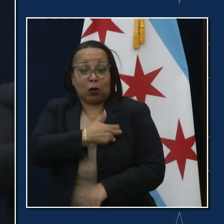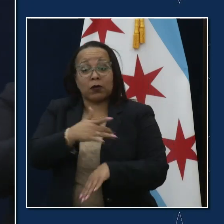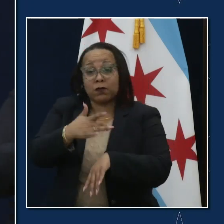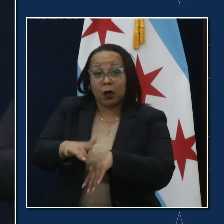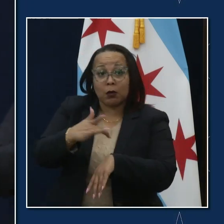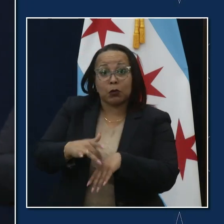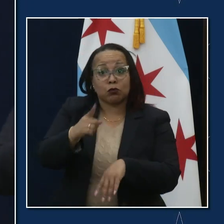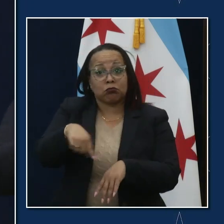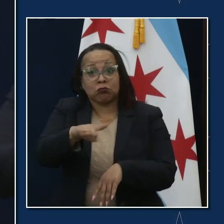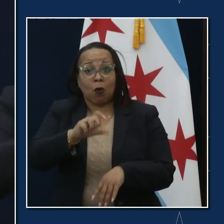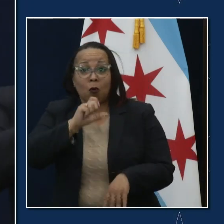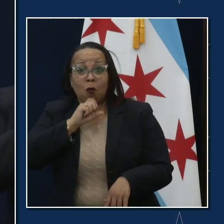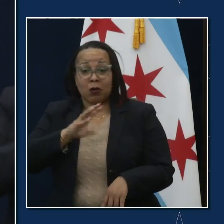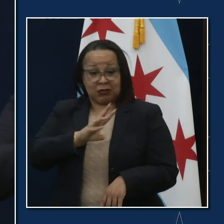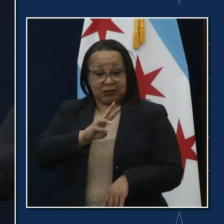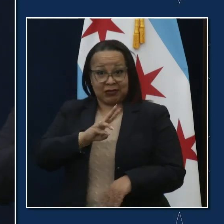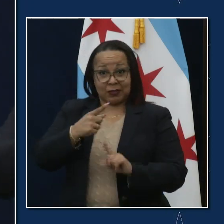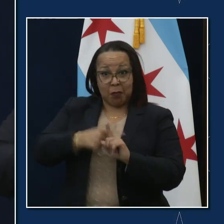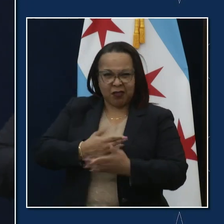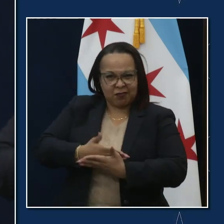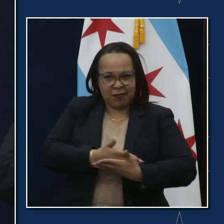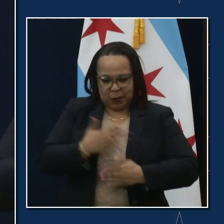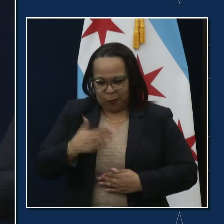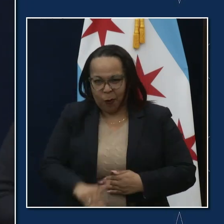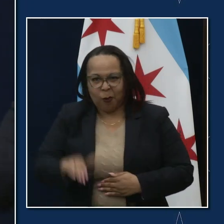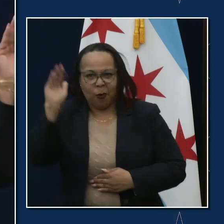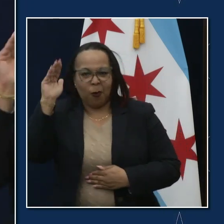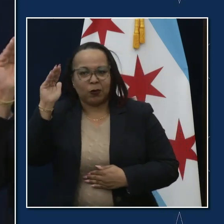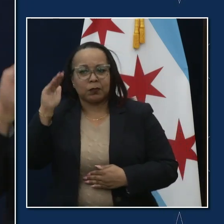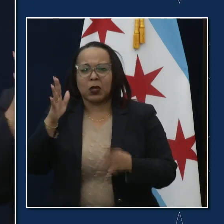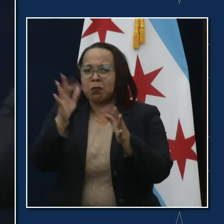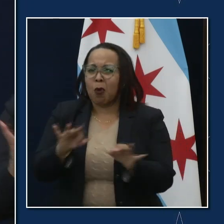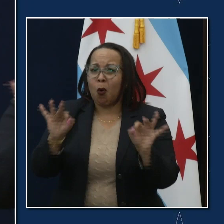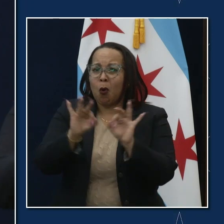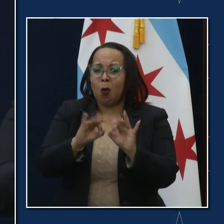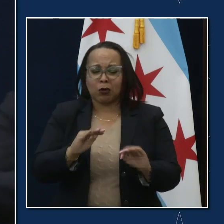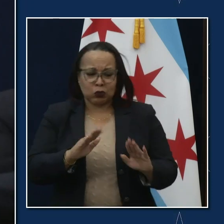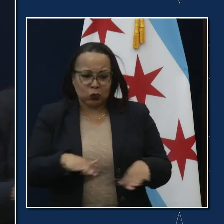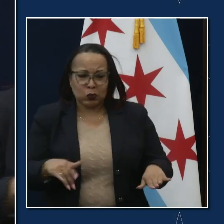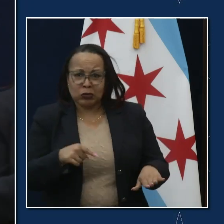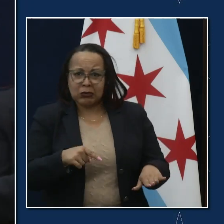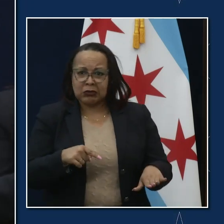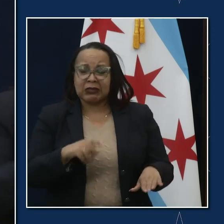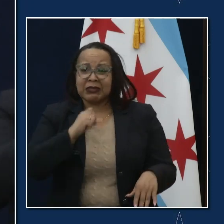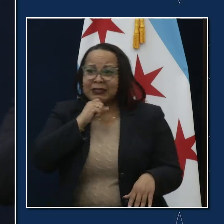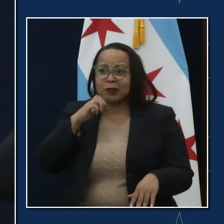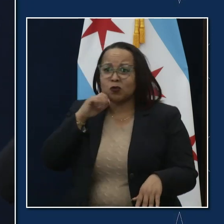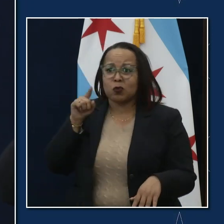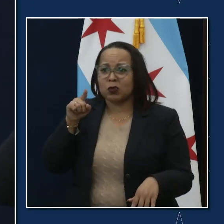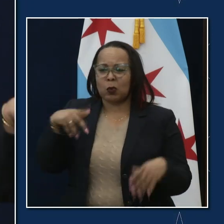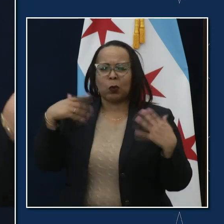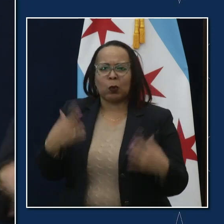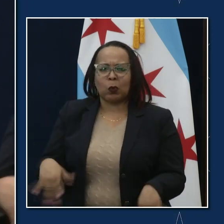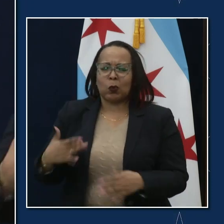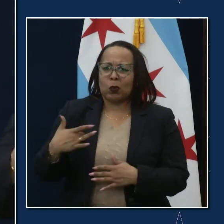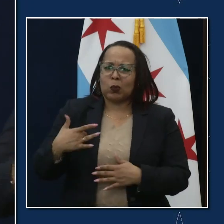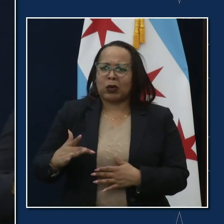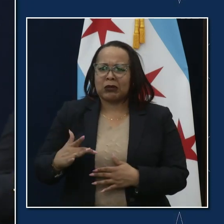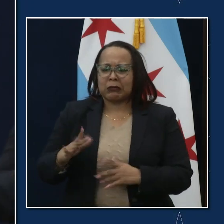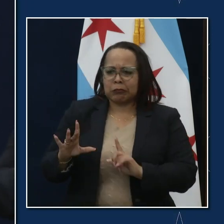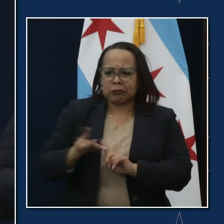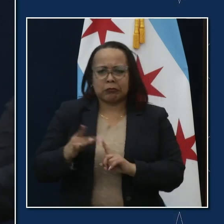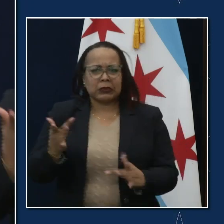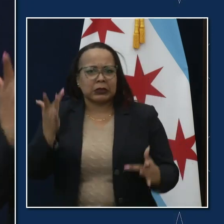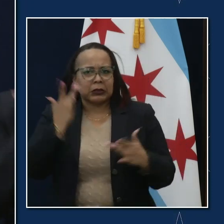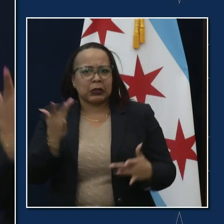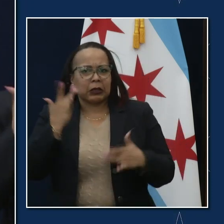to everyone aged 6 months and older, and especially important for young children and seniors who are most at risk of serious